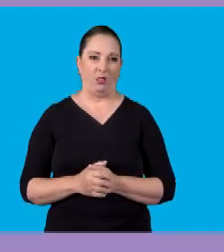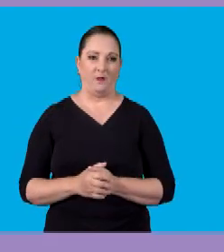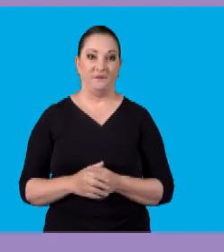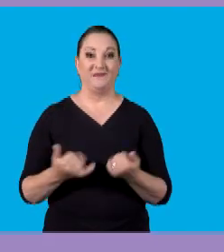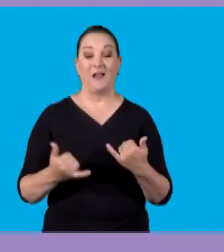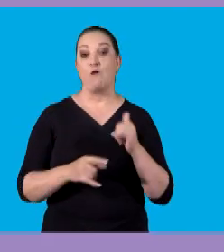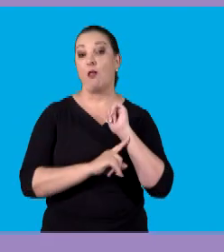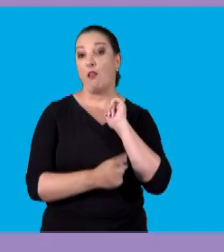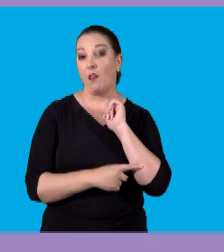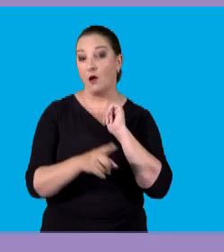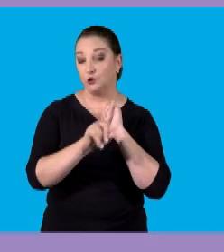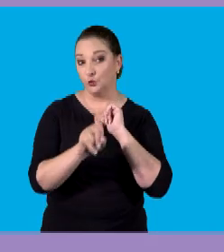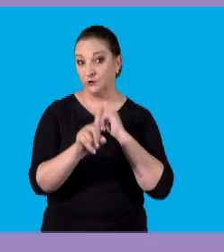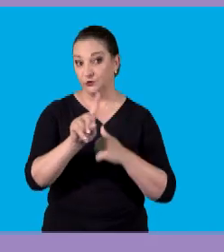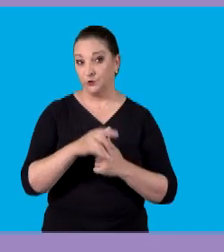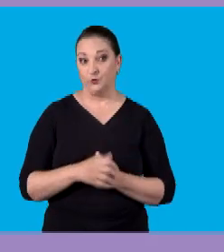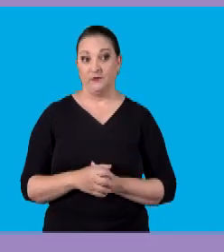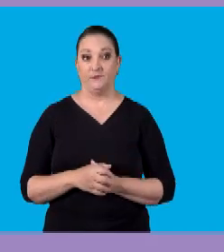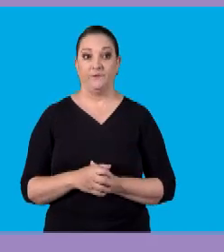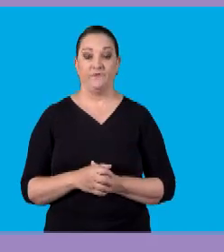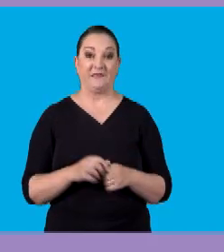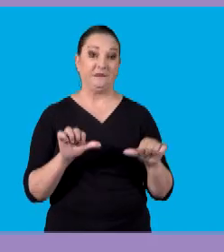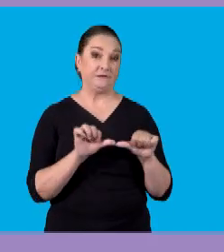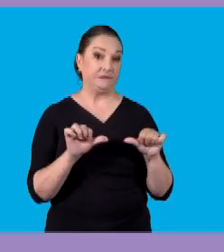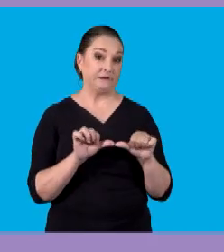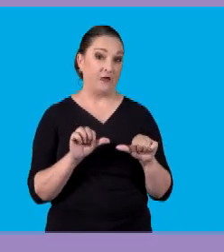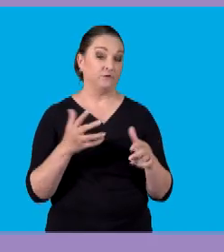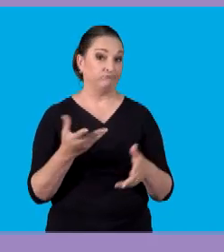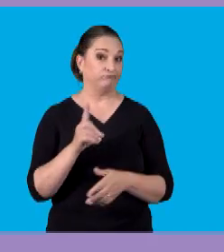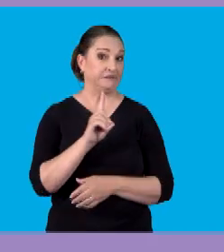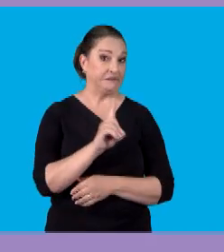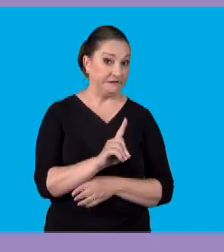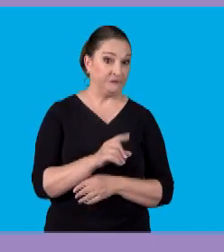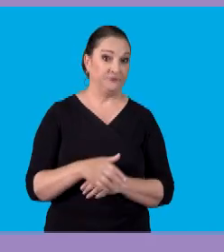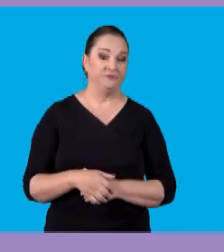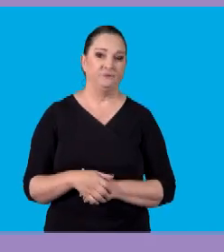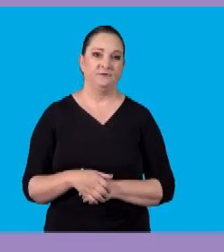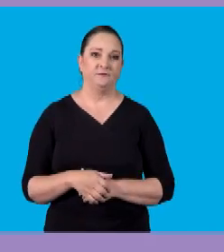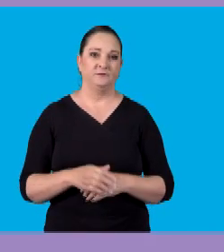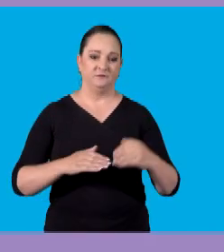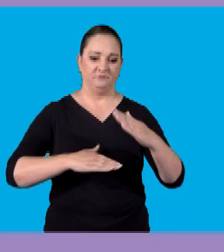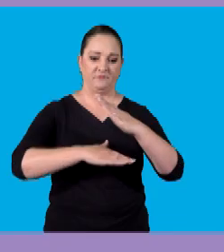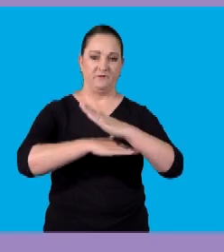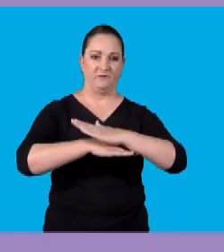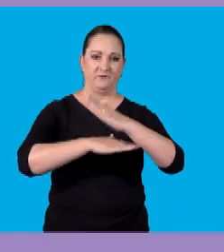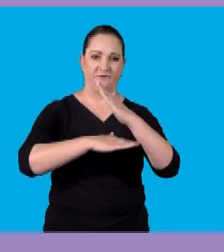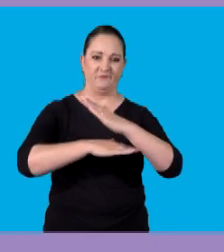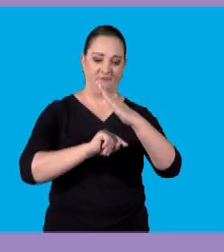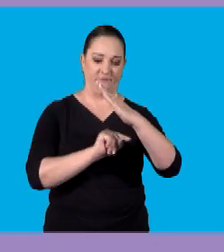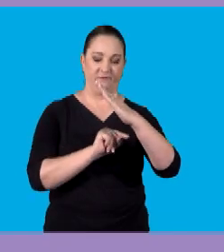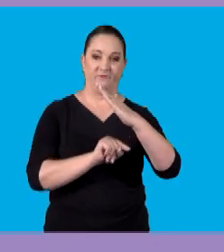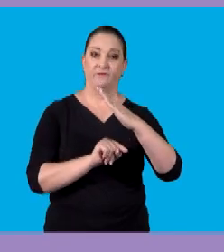to the last question, which is the size of D. Now, the size of